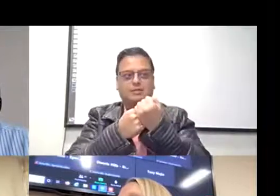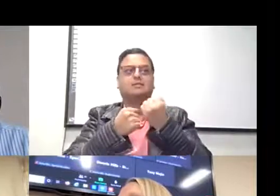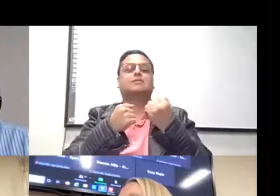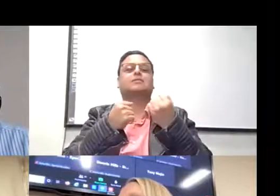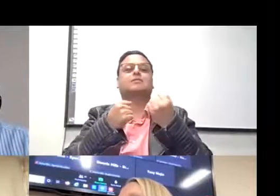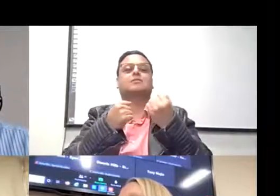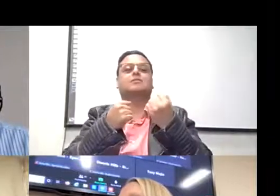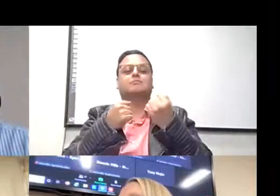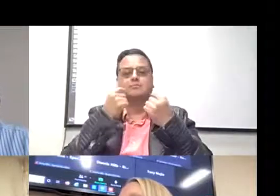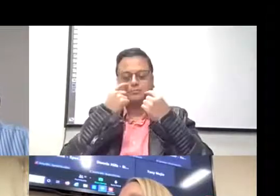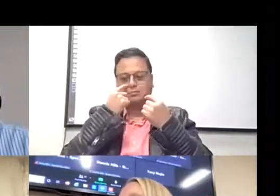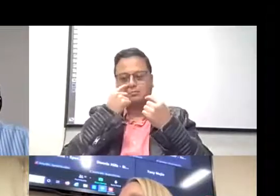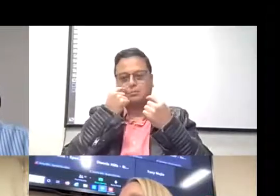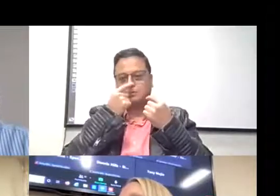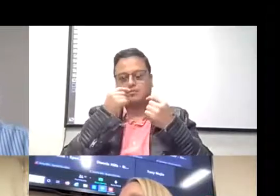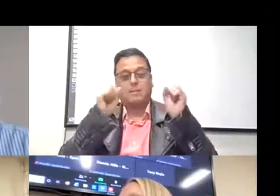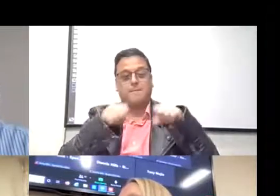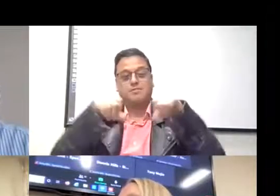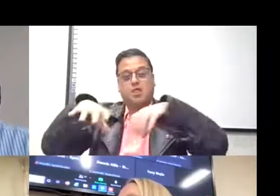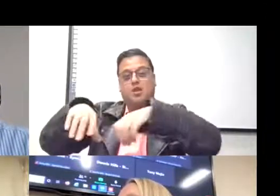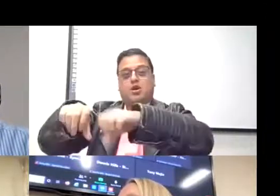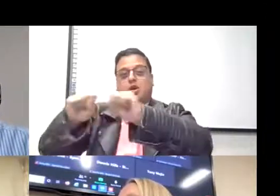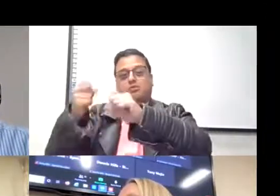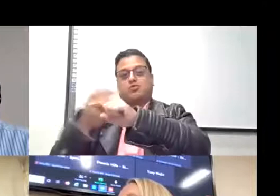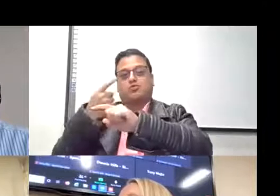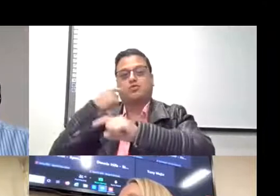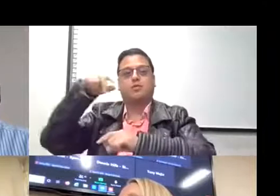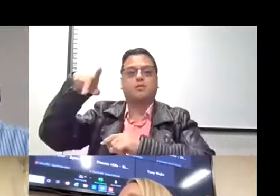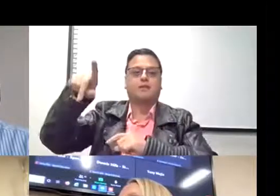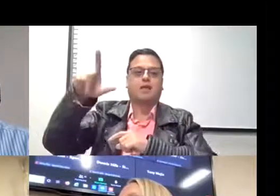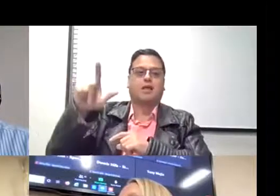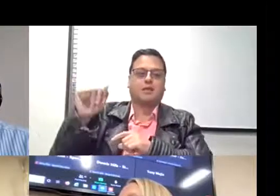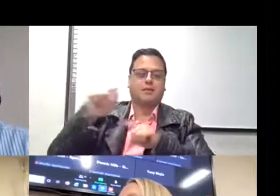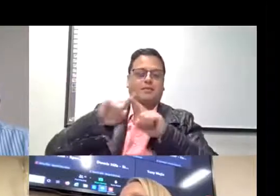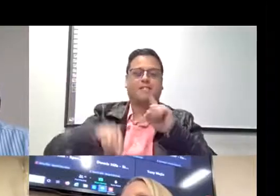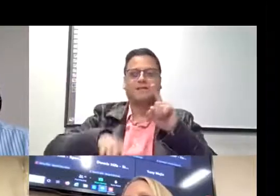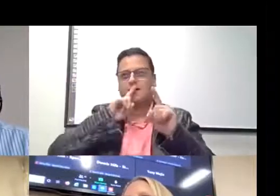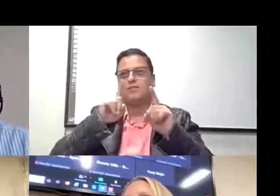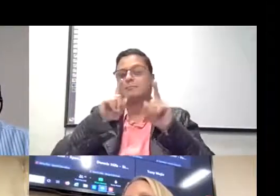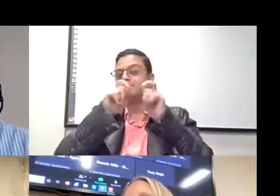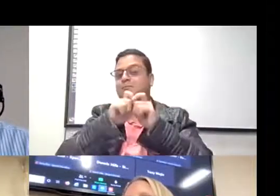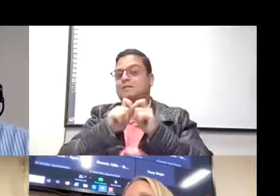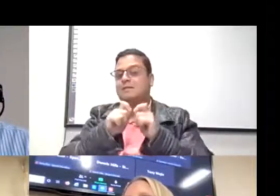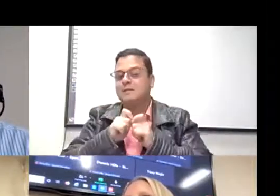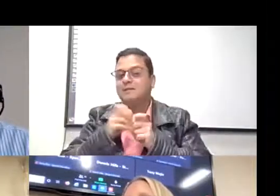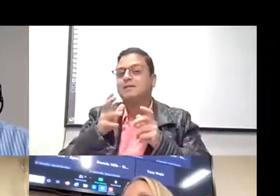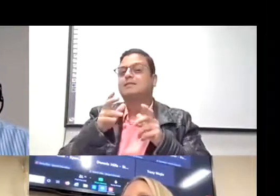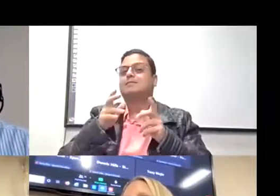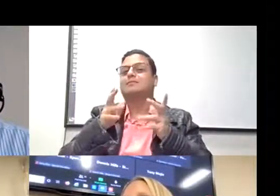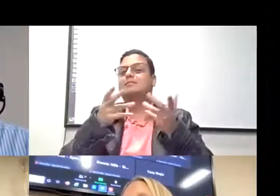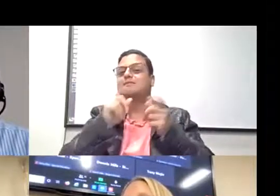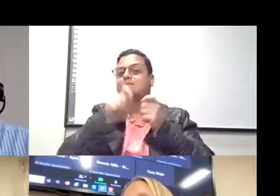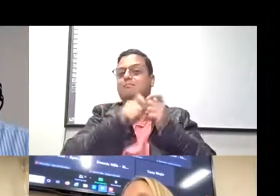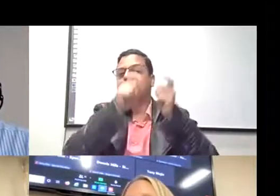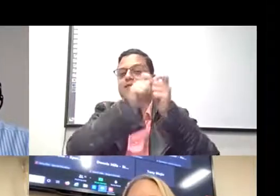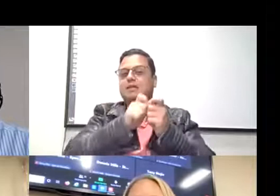the possible adoption of a PLA, but it's really just the finer details. It's the devil in the details. Where do we draw this line?